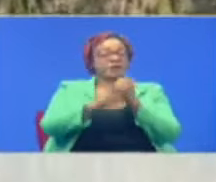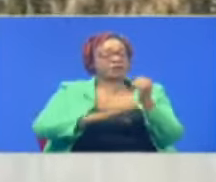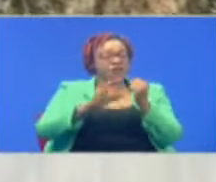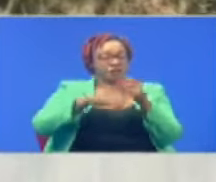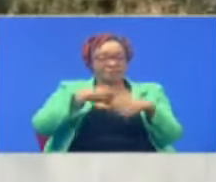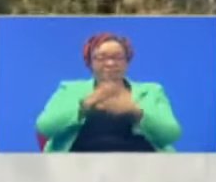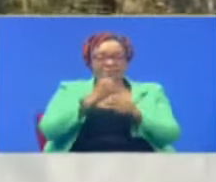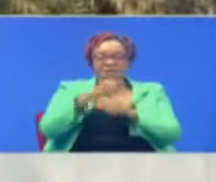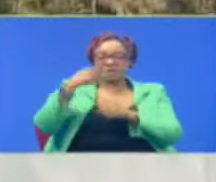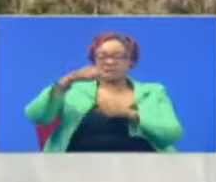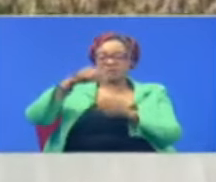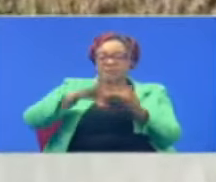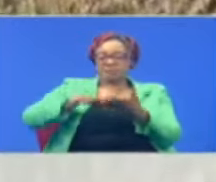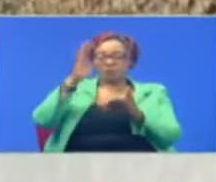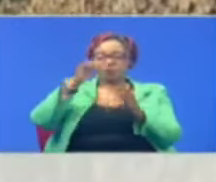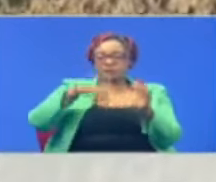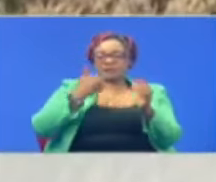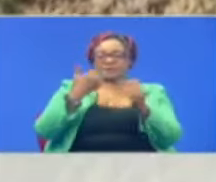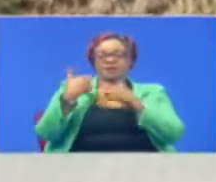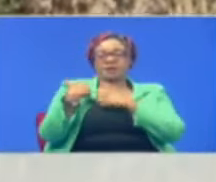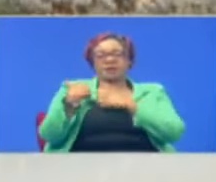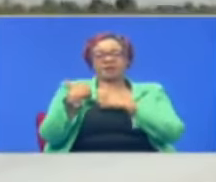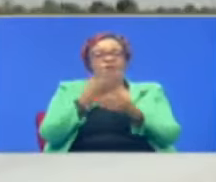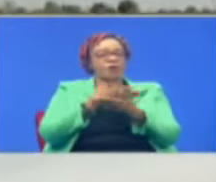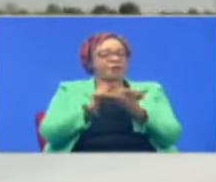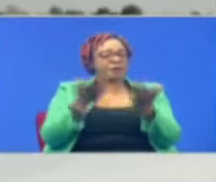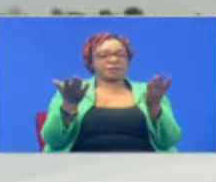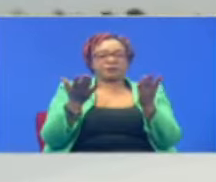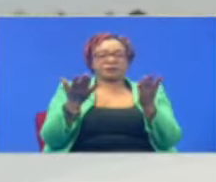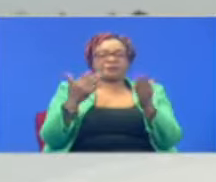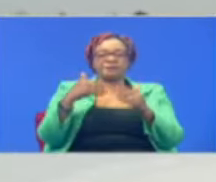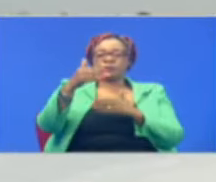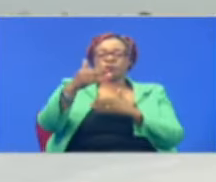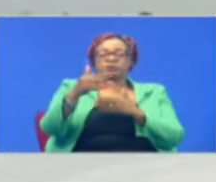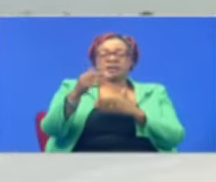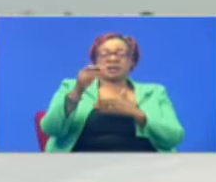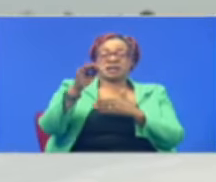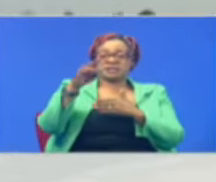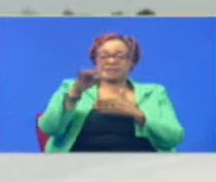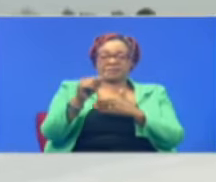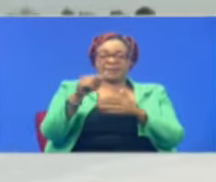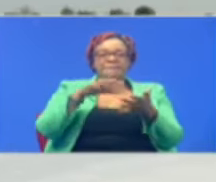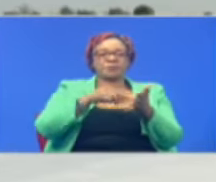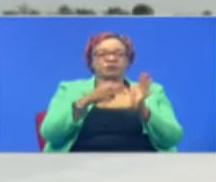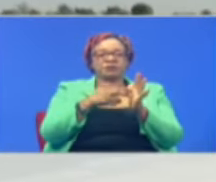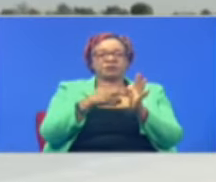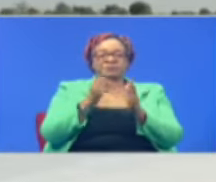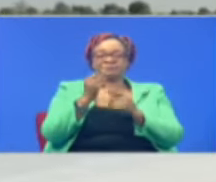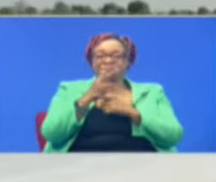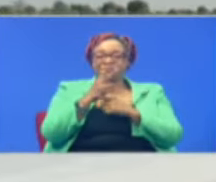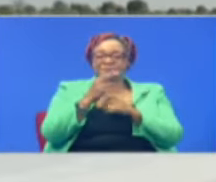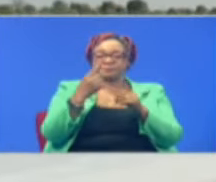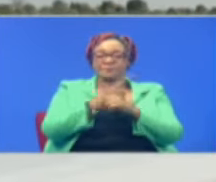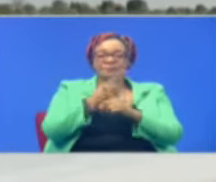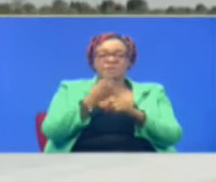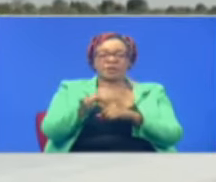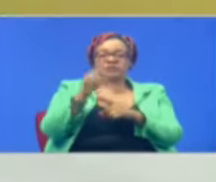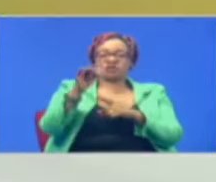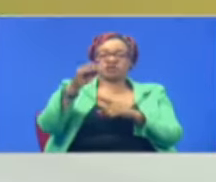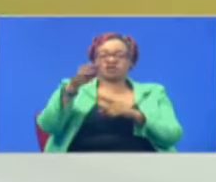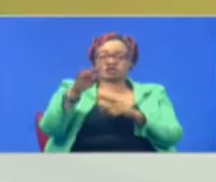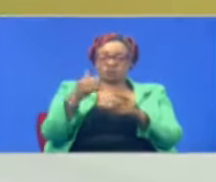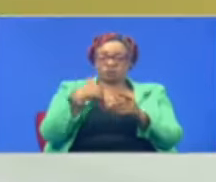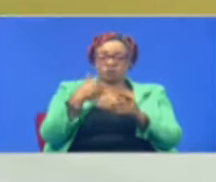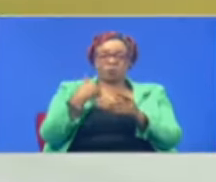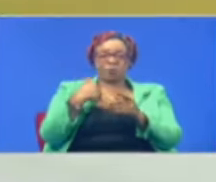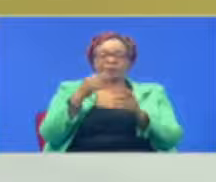Qatar more self-reliant for any future landscaping project. 12 different species of turf were tested